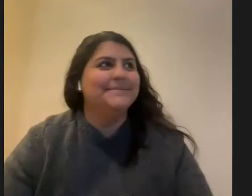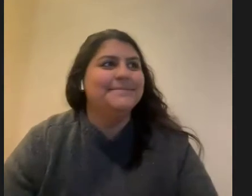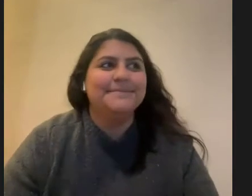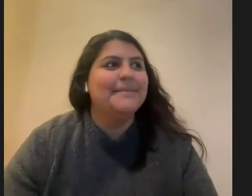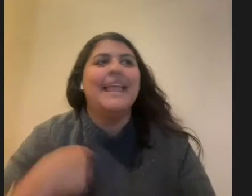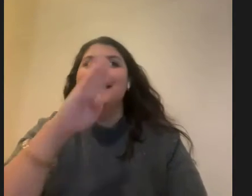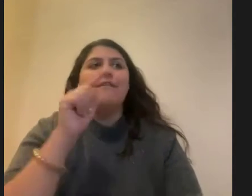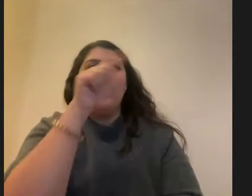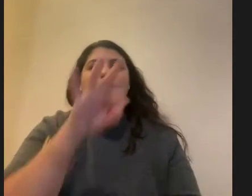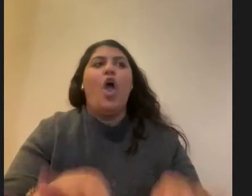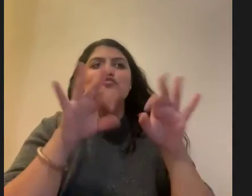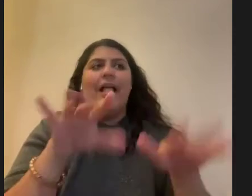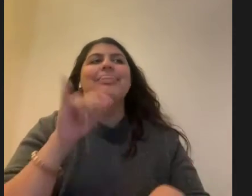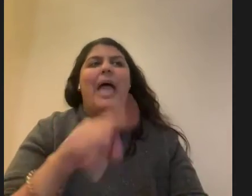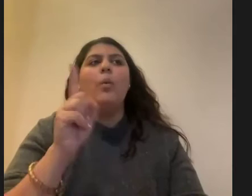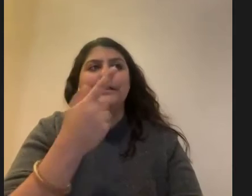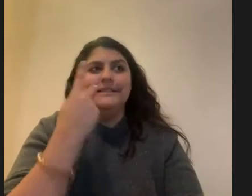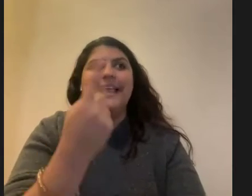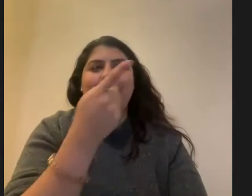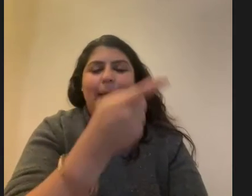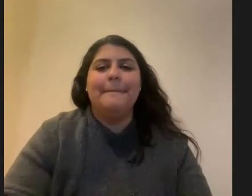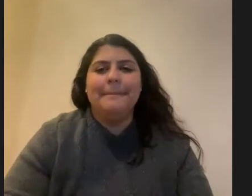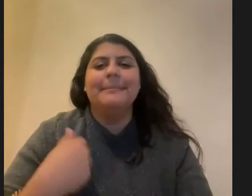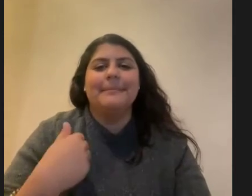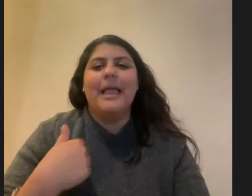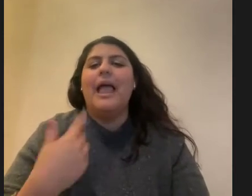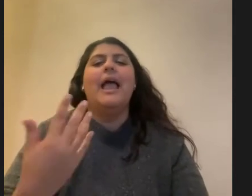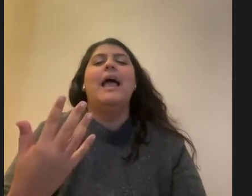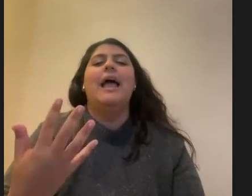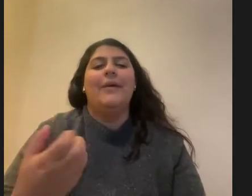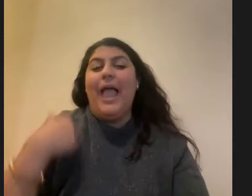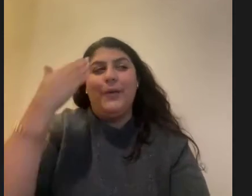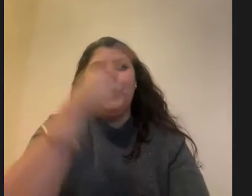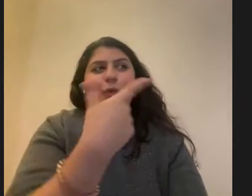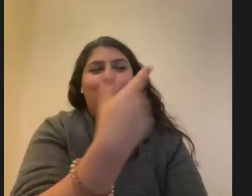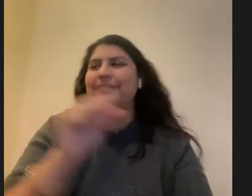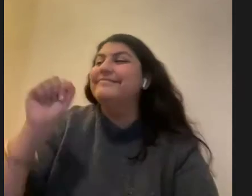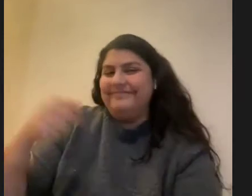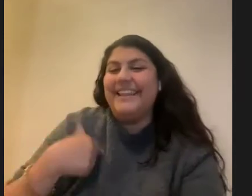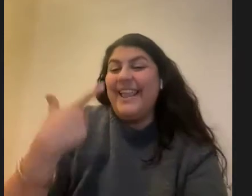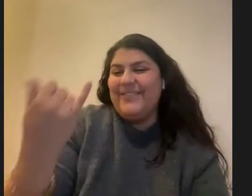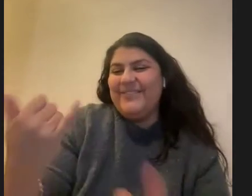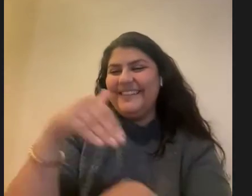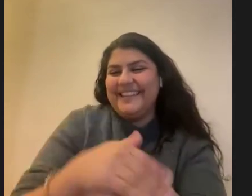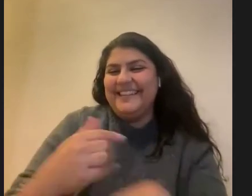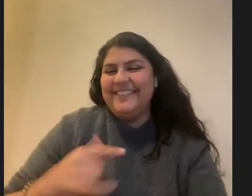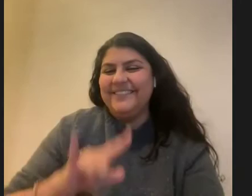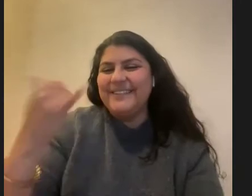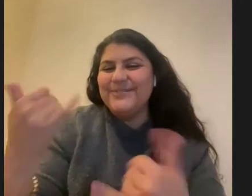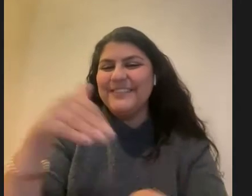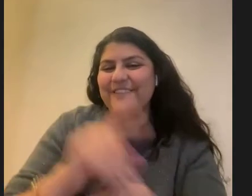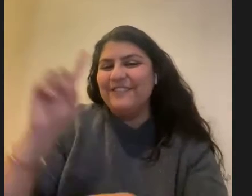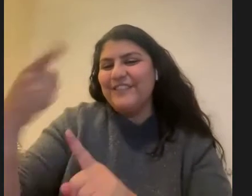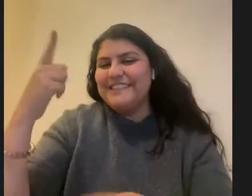Australia though. That's where I would see one. I know you're going. I need to go. I'm I'm going tonight. I'm going to Australia tonight for the first time.